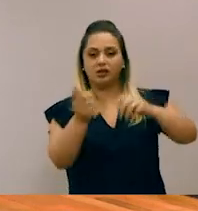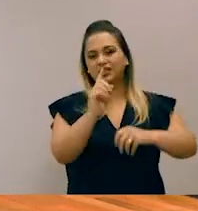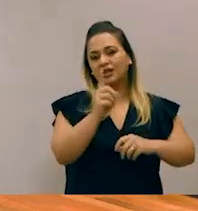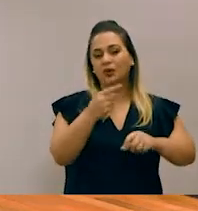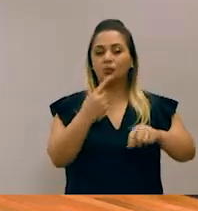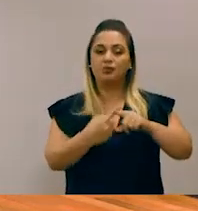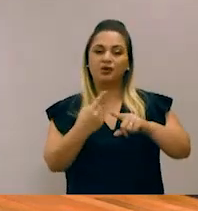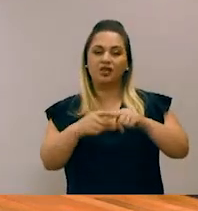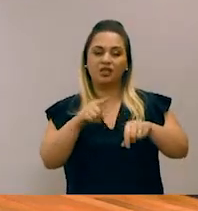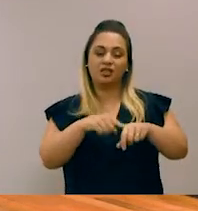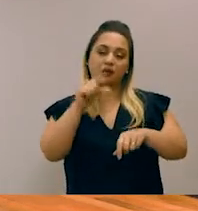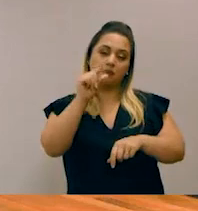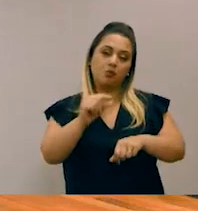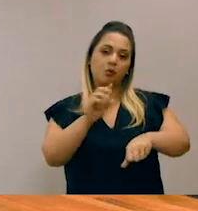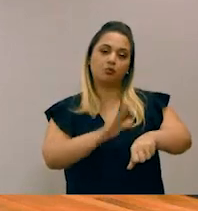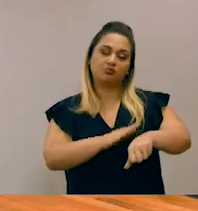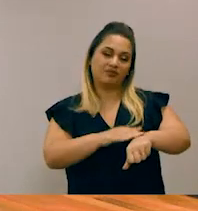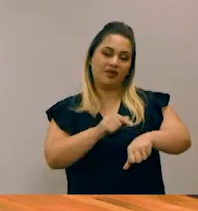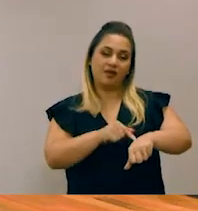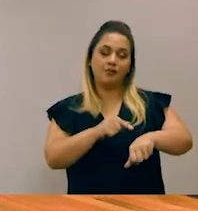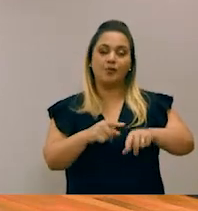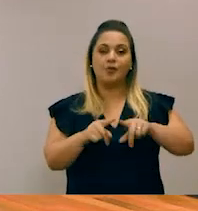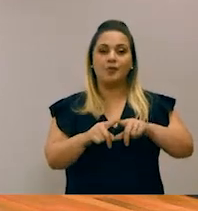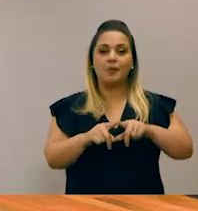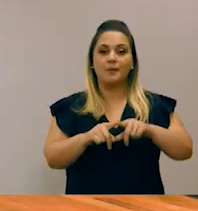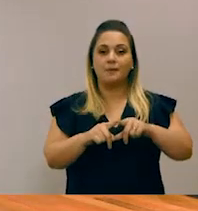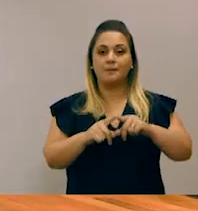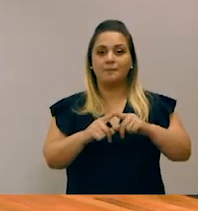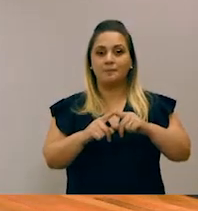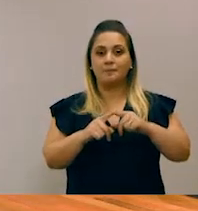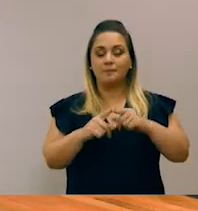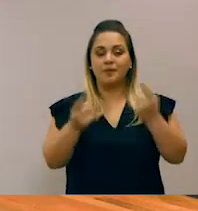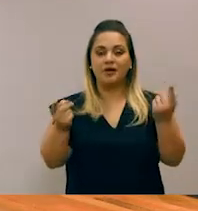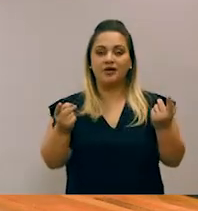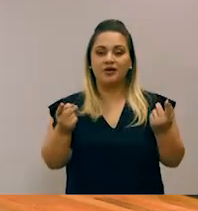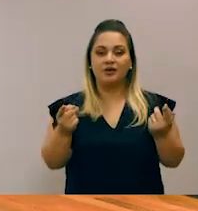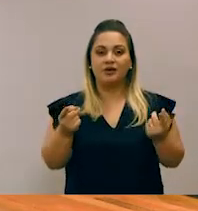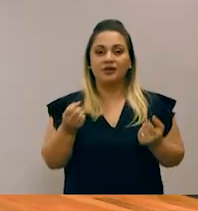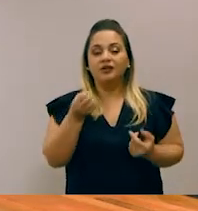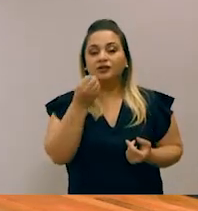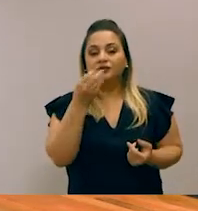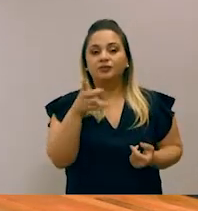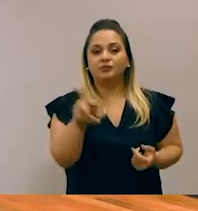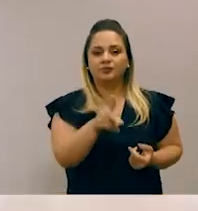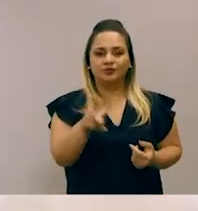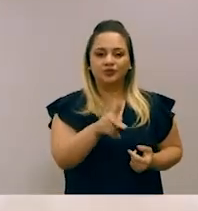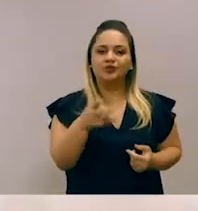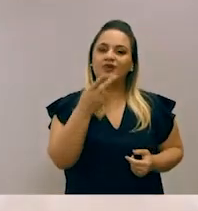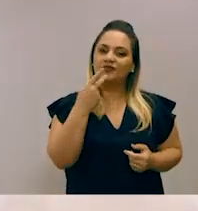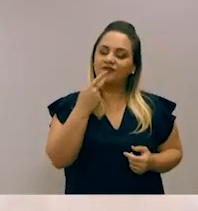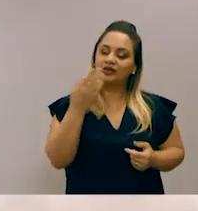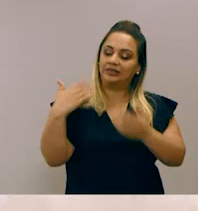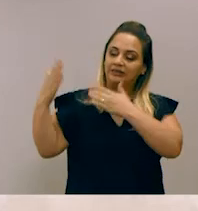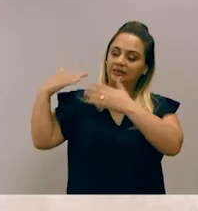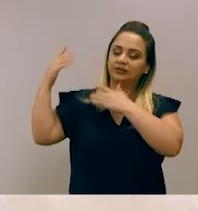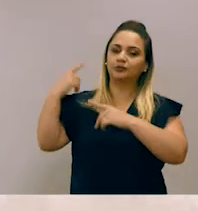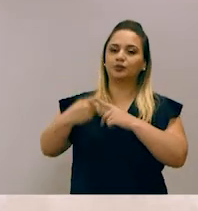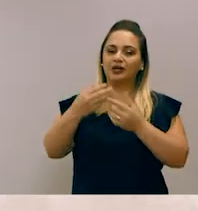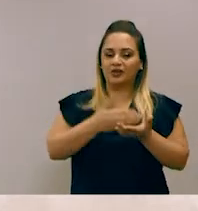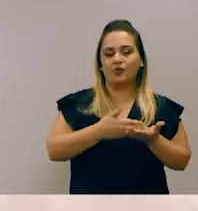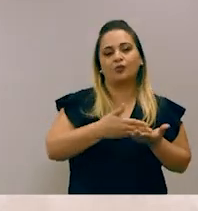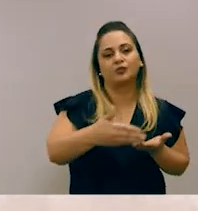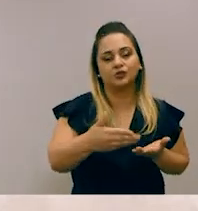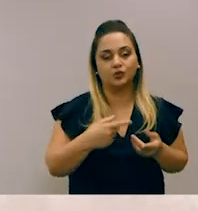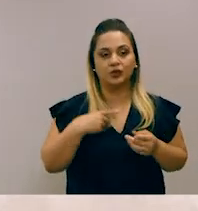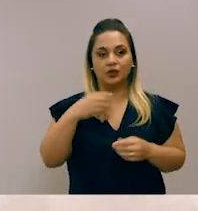techniques because I don't have enough time. And it was great for the professor to present some things here before me. She